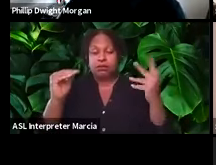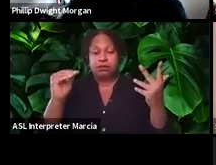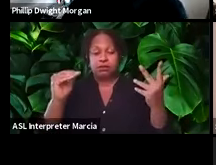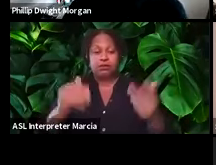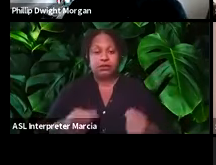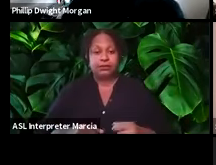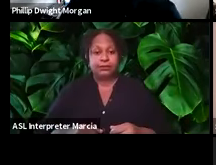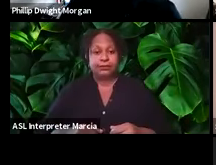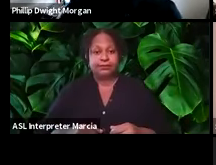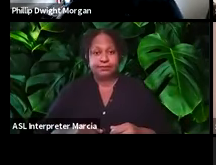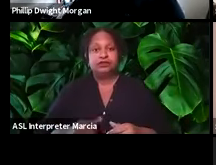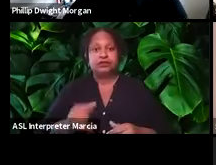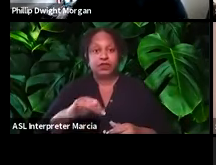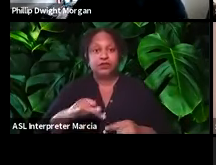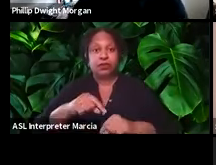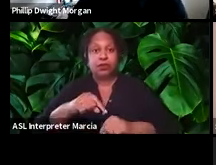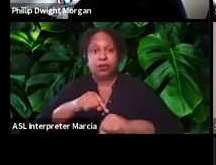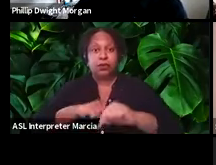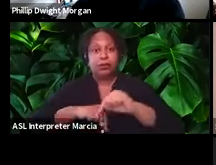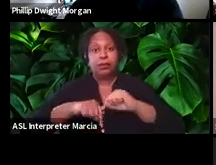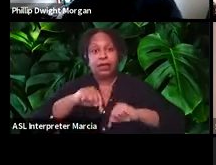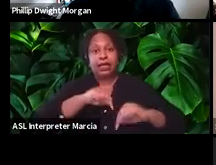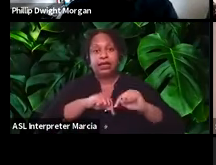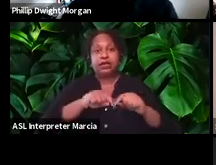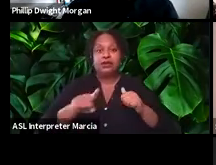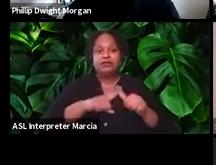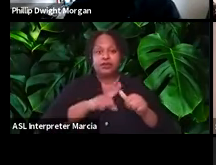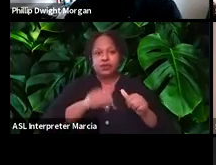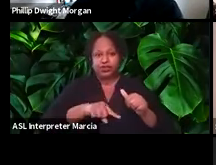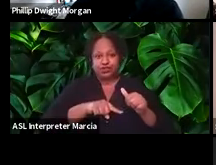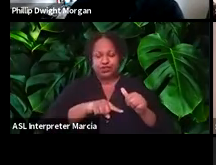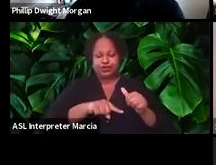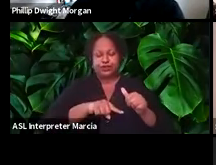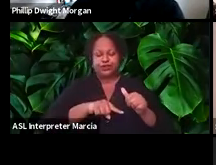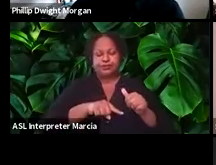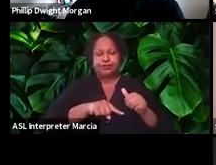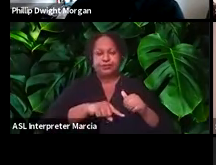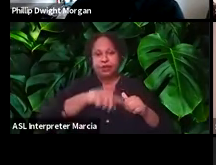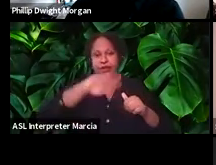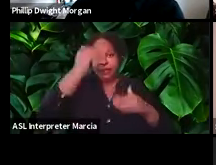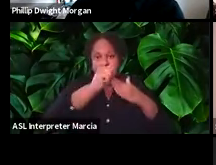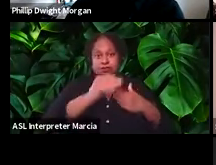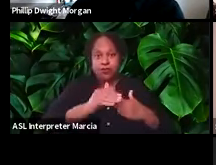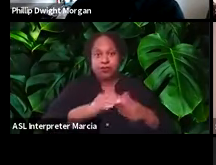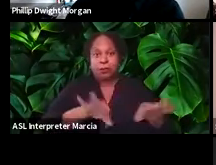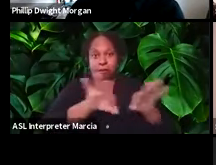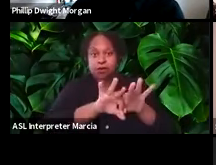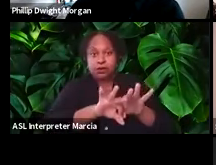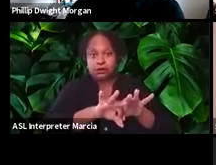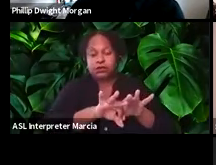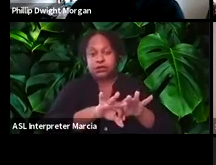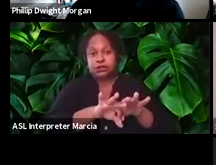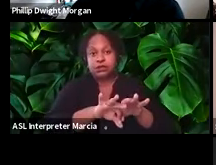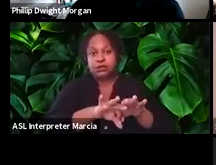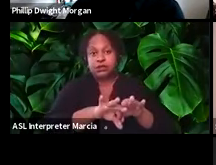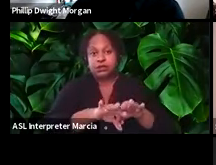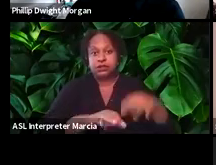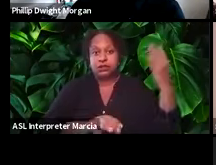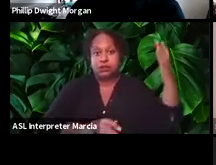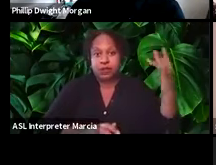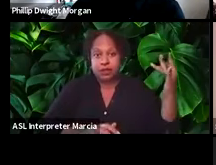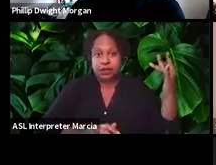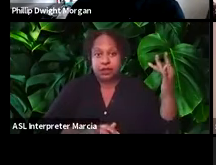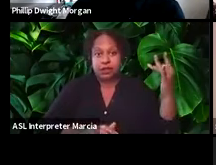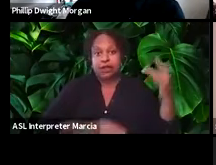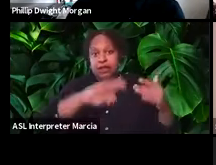Black, even going back, sort of tying this into the first question, Black leadership is important because Black leadership